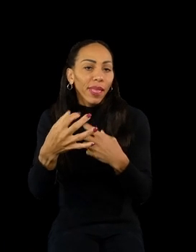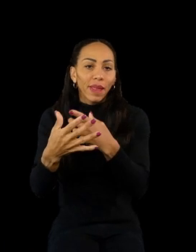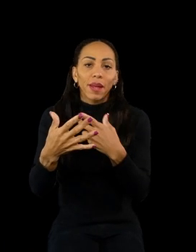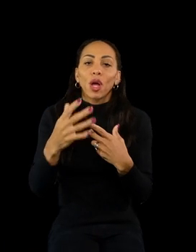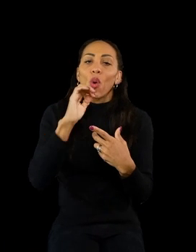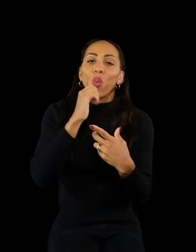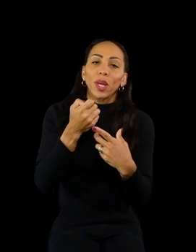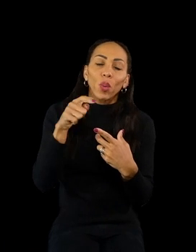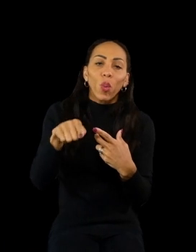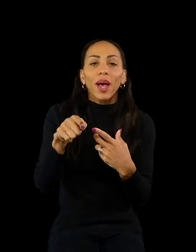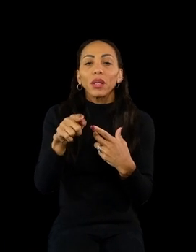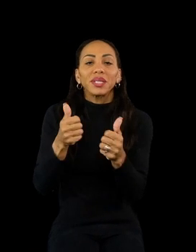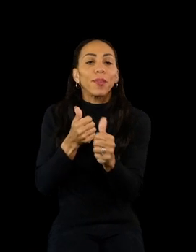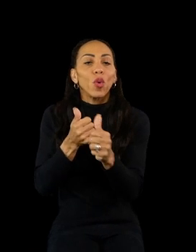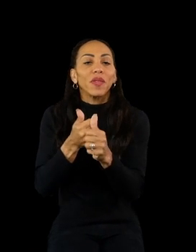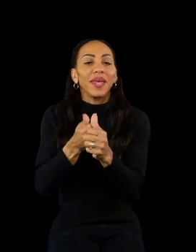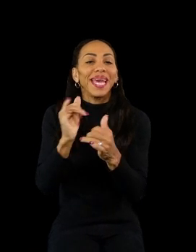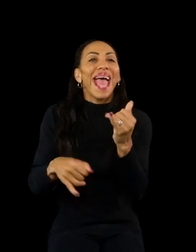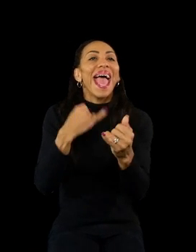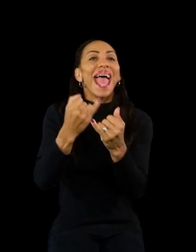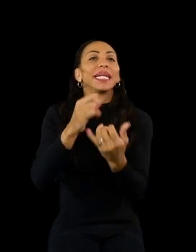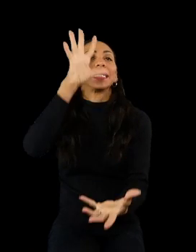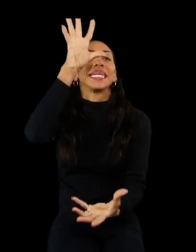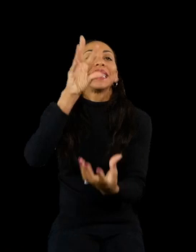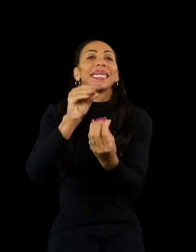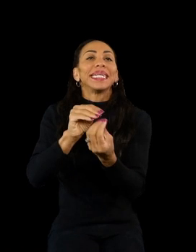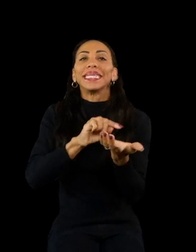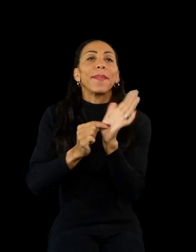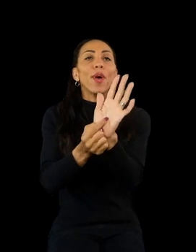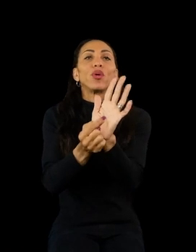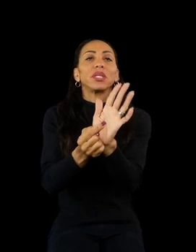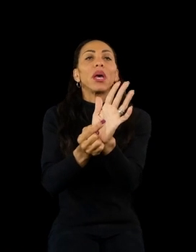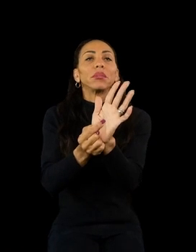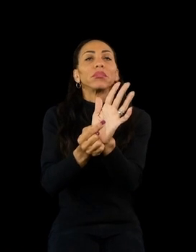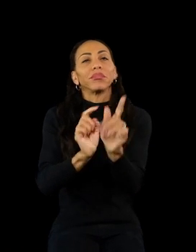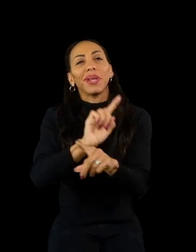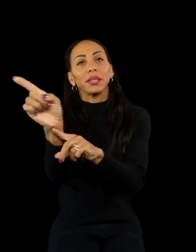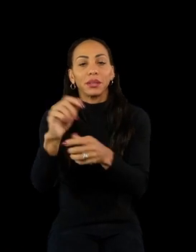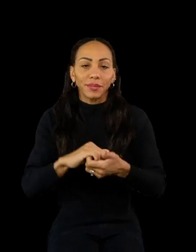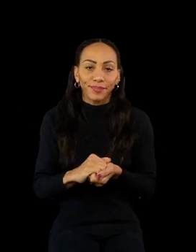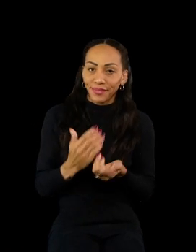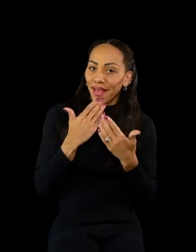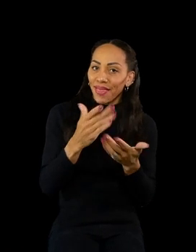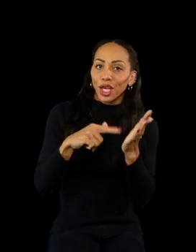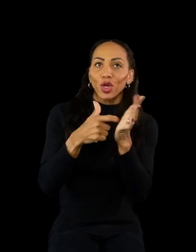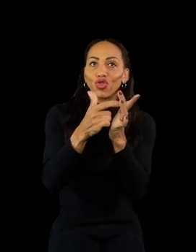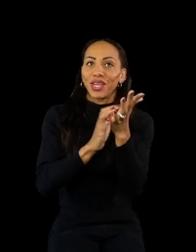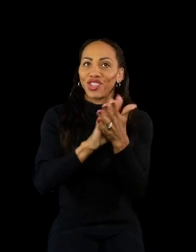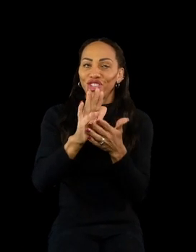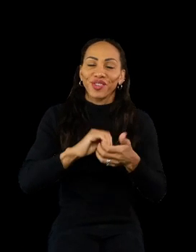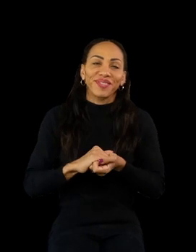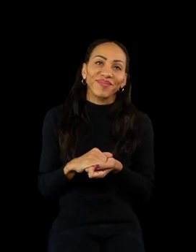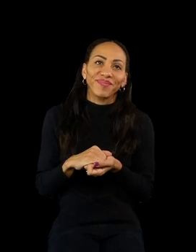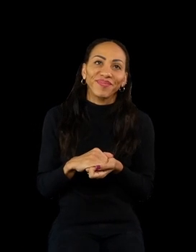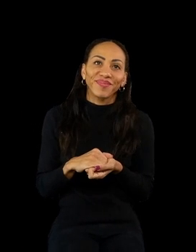to be supporting the end symposium at the end of the project. Great, thank you, Trish. I'm